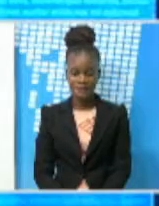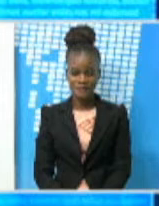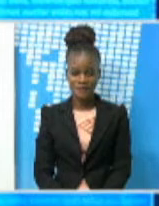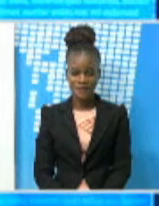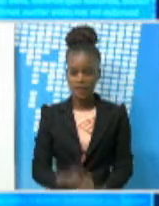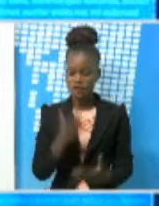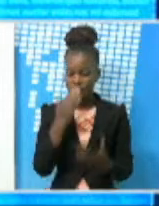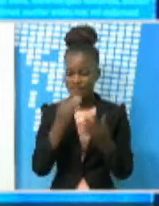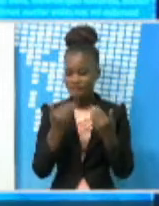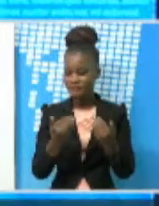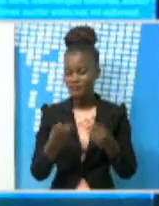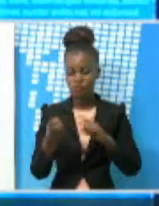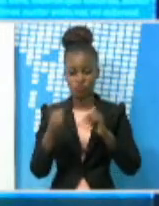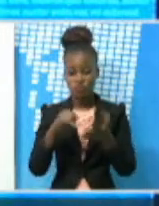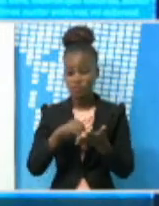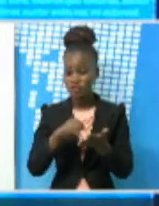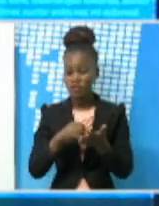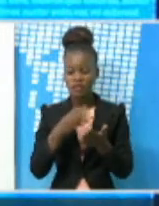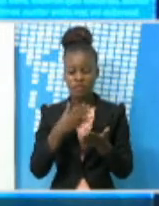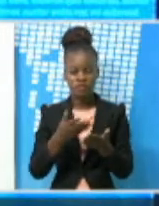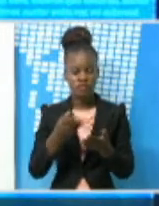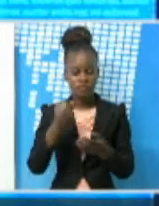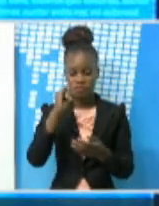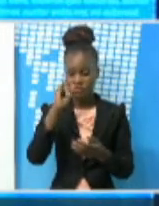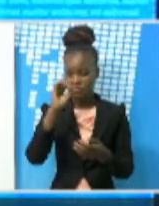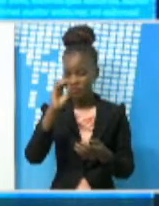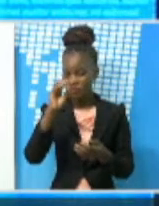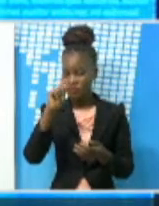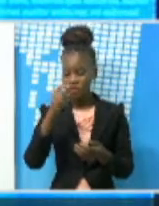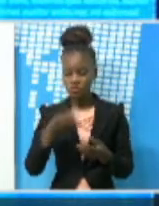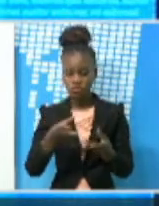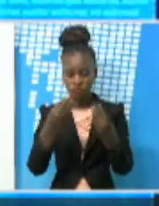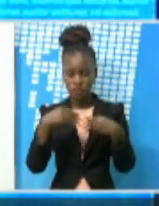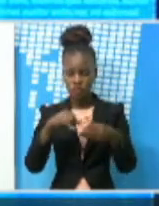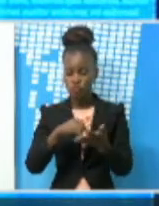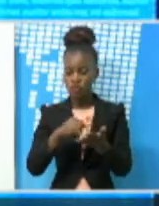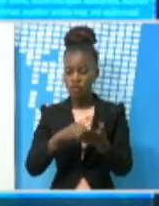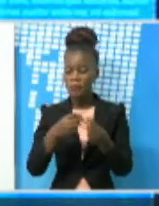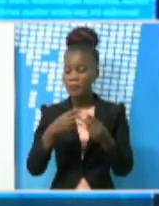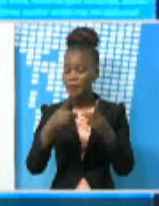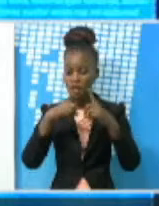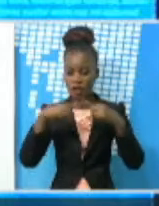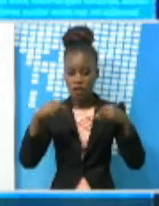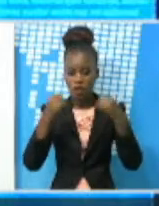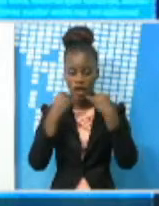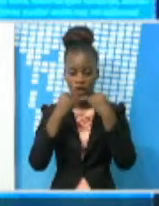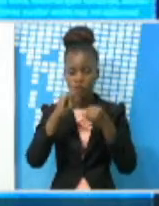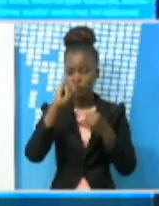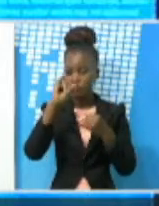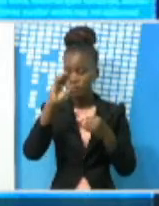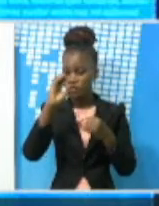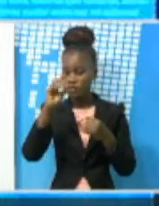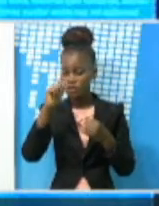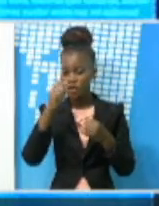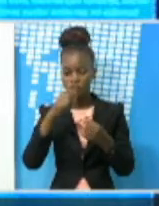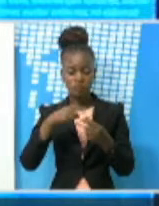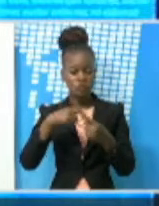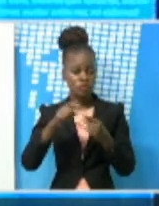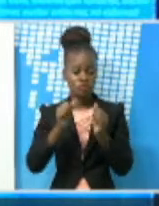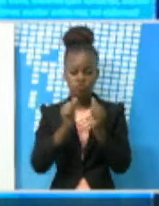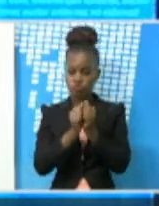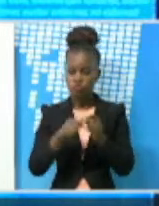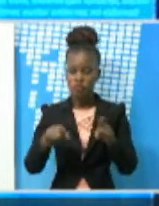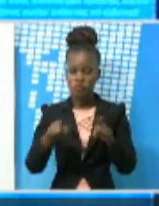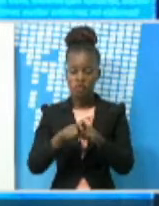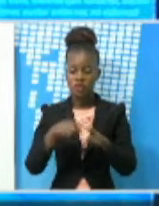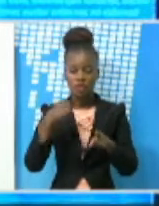And now let's get right on to it as ICT has submitted its policy statement. The ICT committee has tasked the government with paying taxes